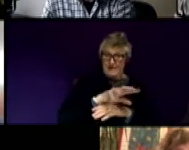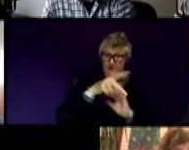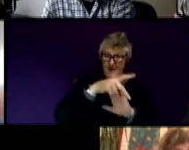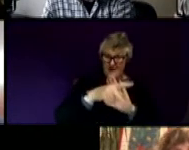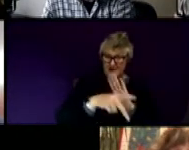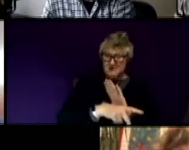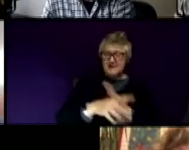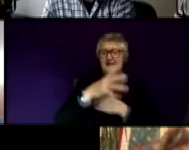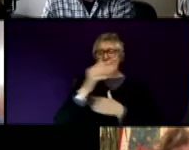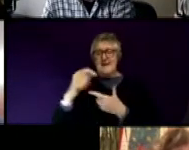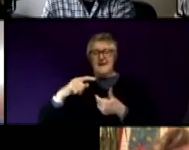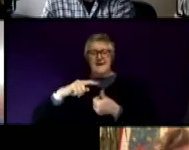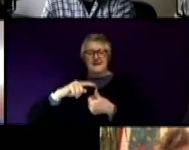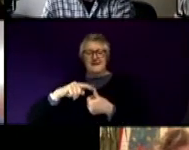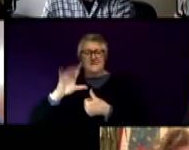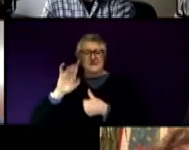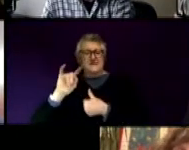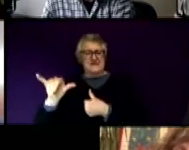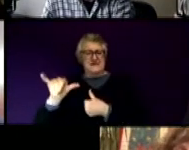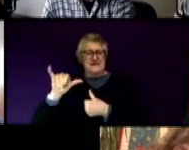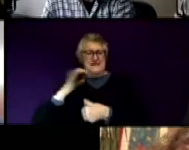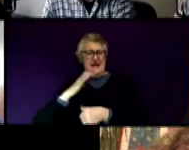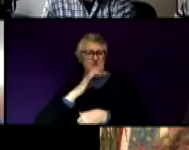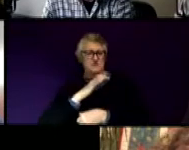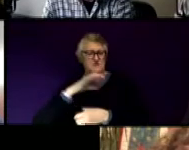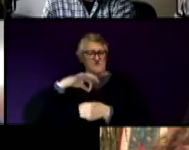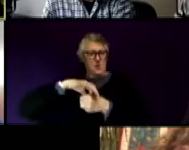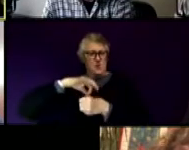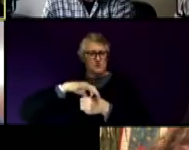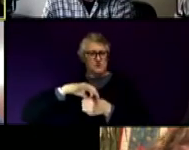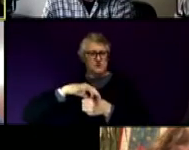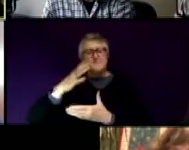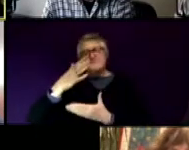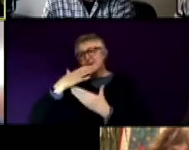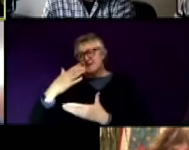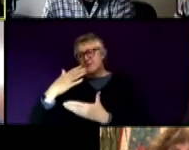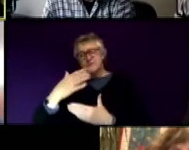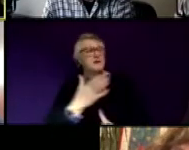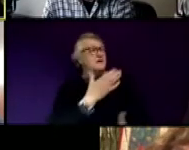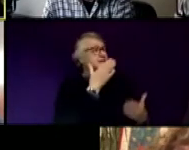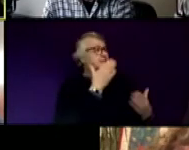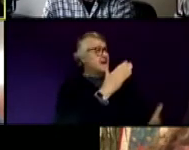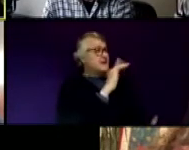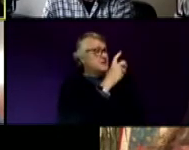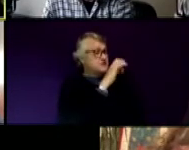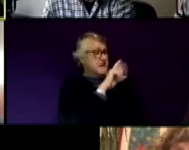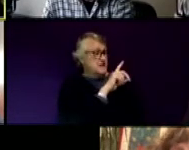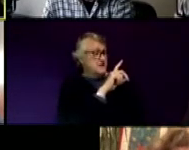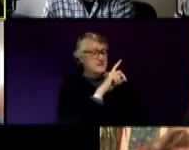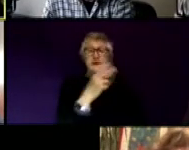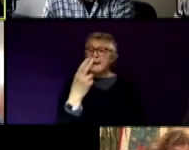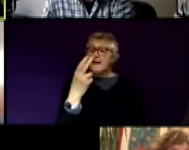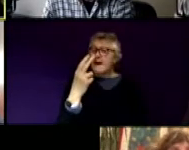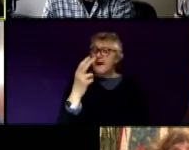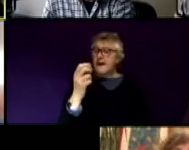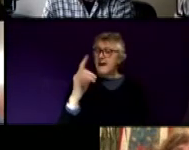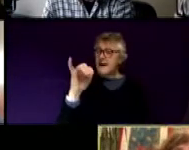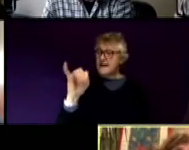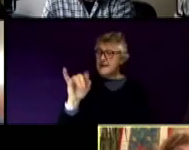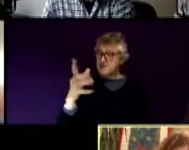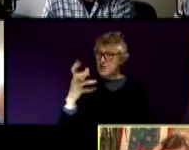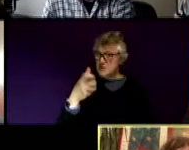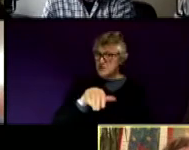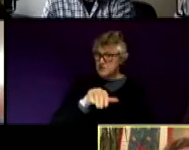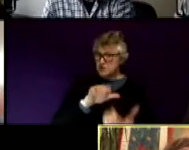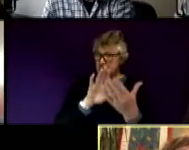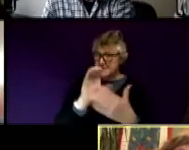any city council vote on the amendment. Thanks. Thank you, Jared. Heidi, do you want to address the city issues? Yeah, so